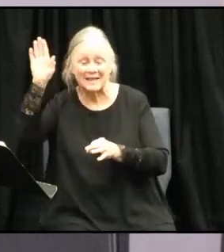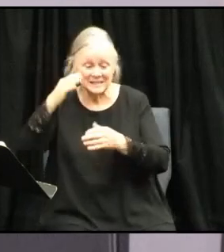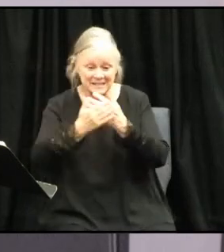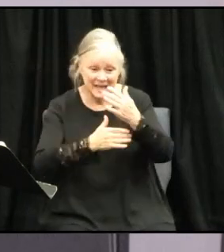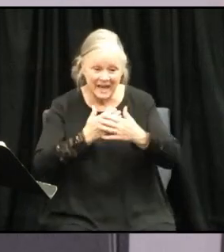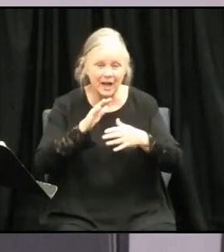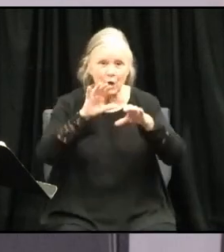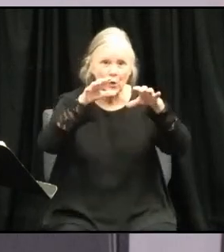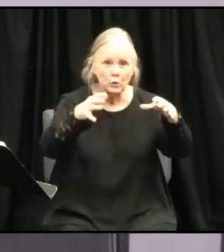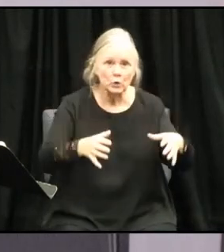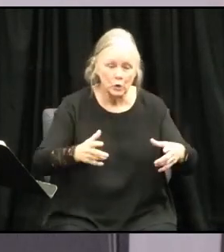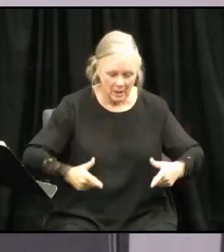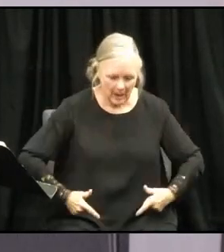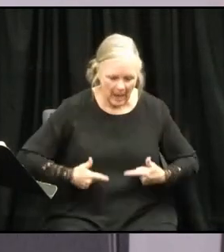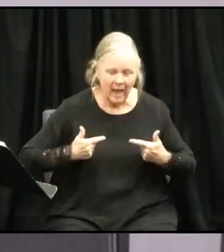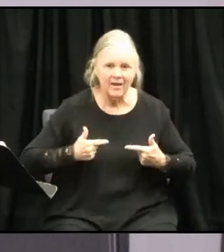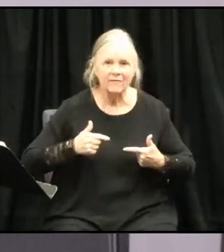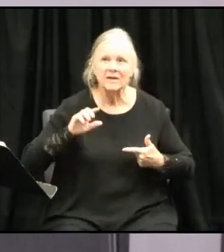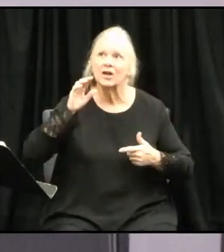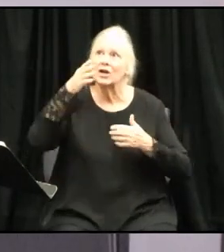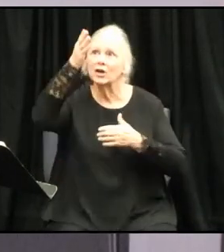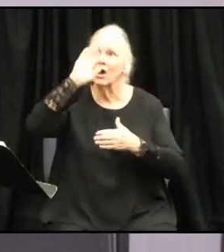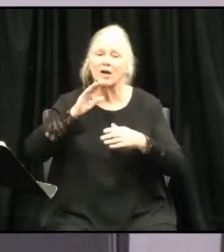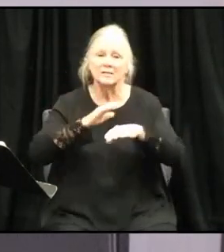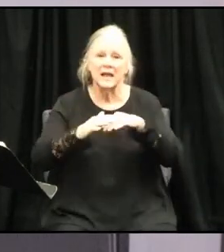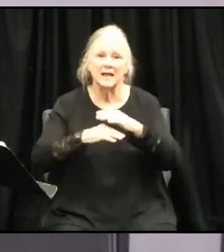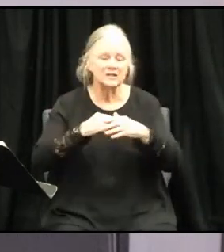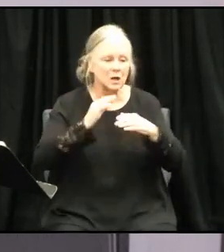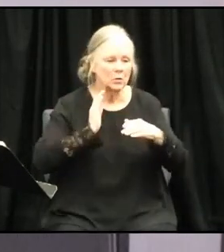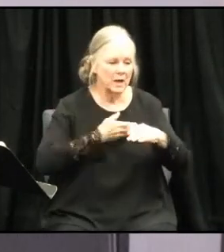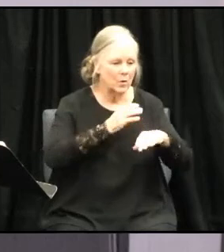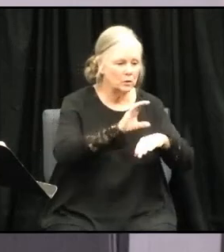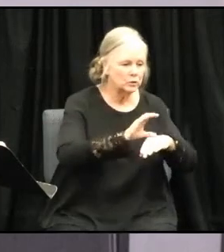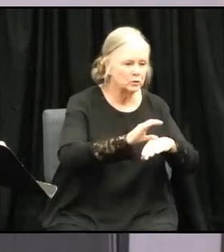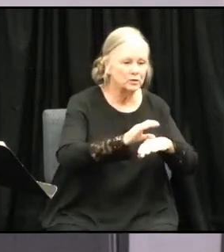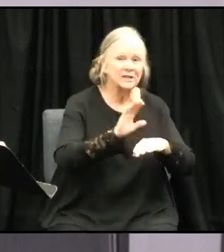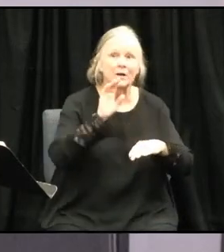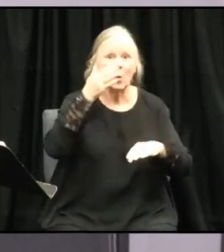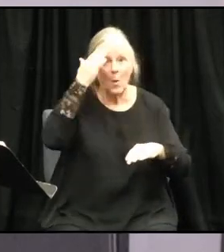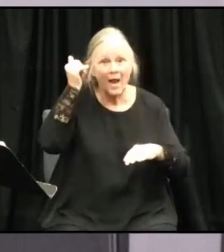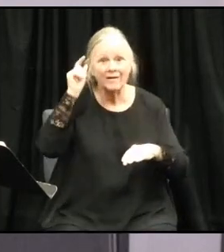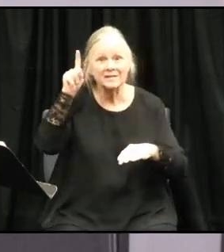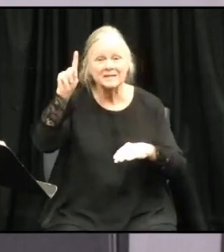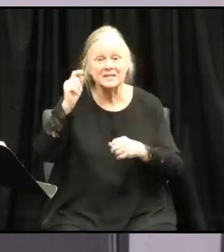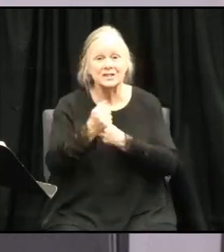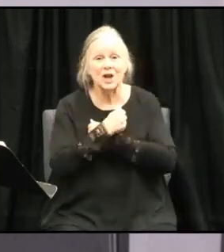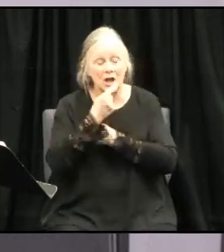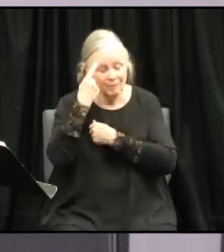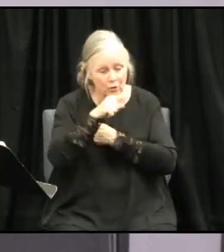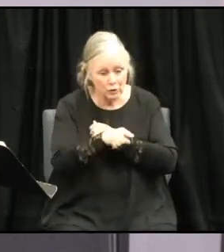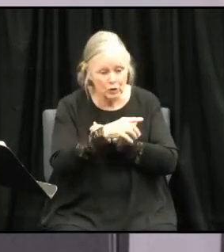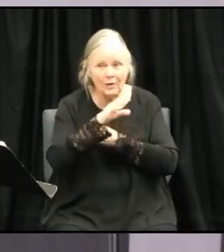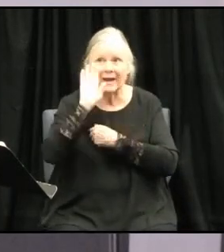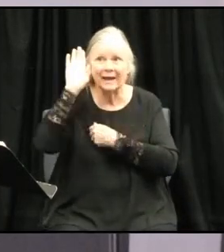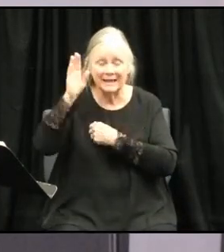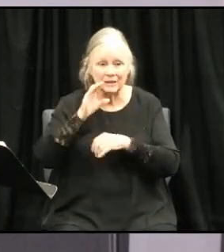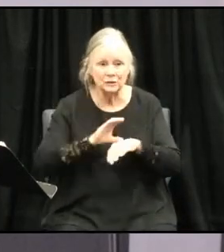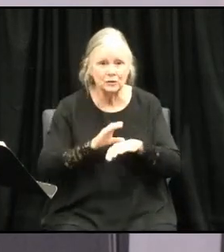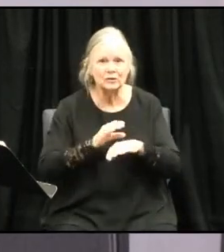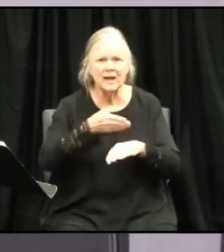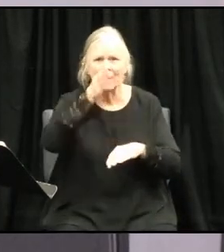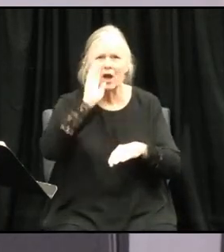believer. God has His hand on your church because of His love for you and His church. And God is going to take you all the way to glory